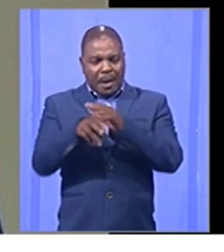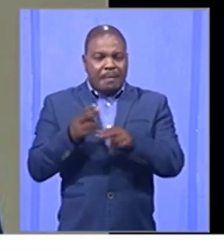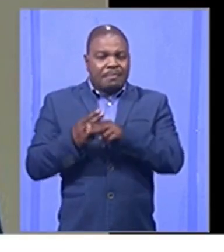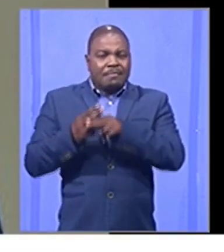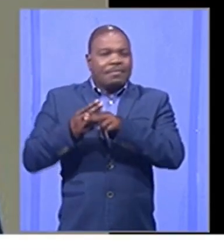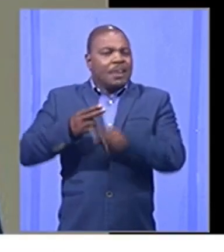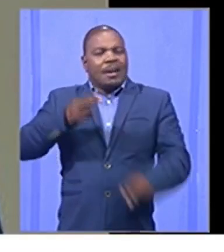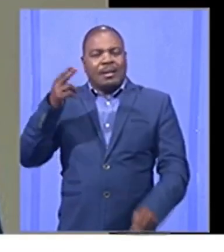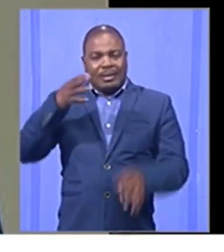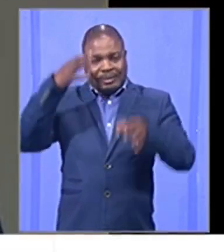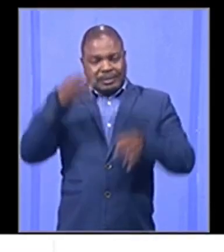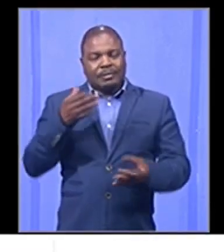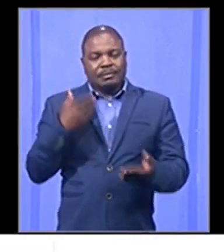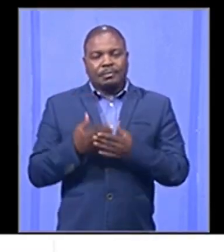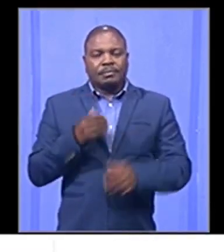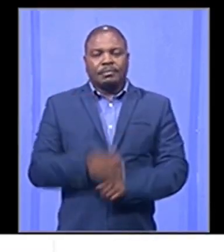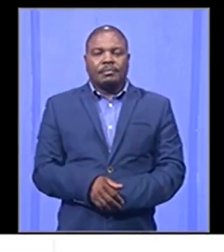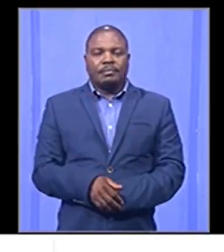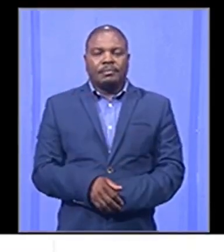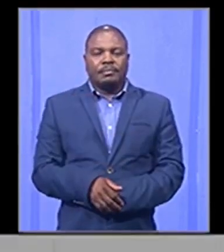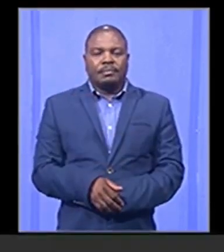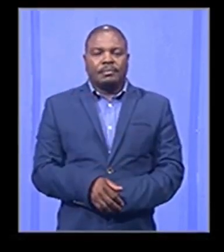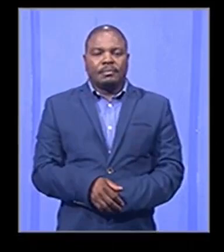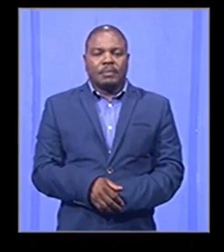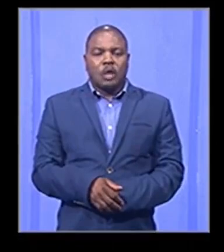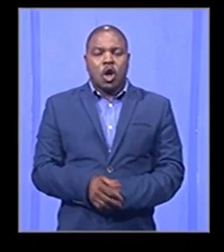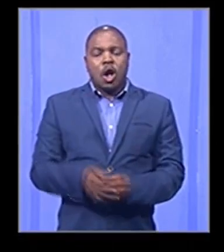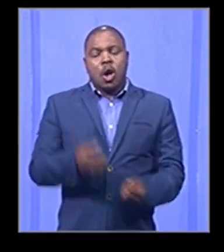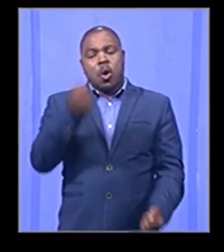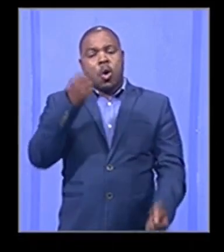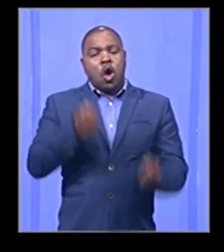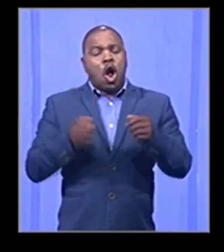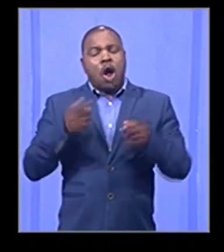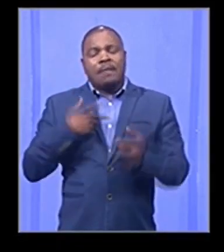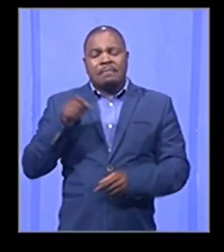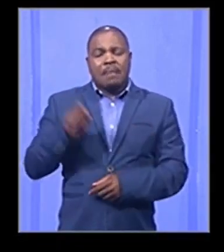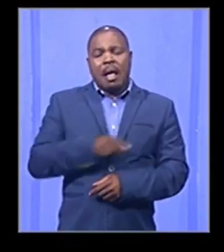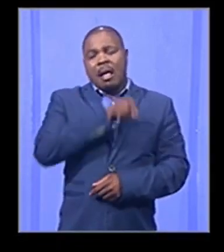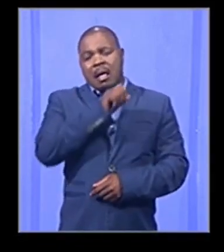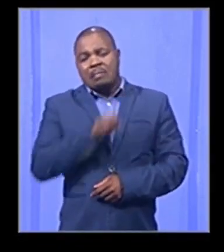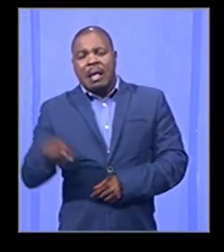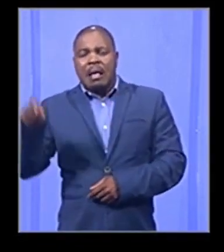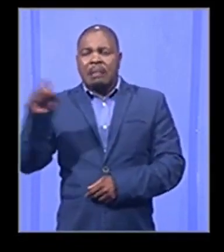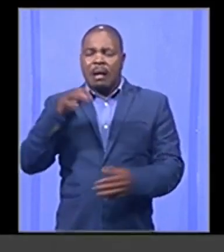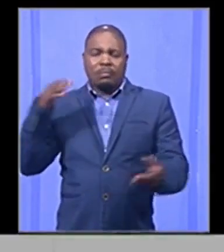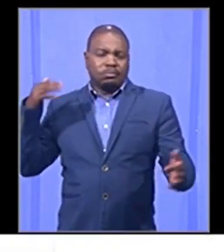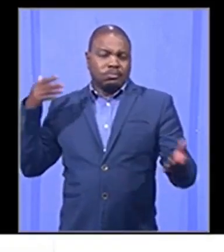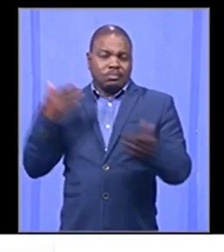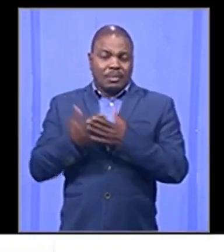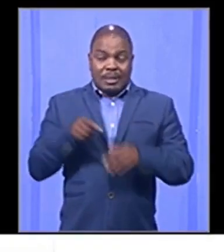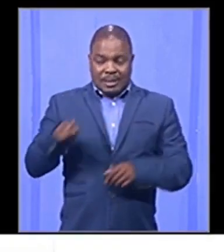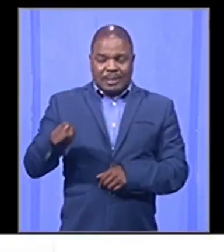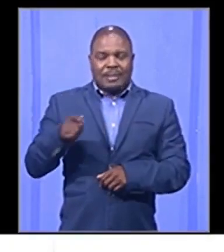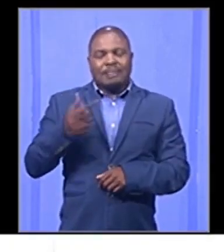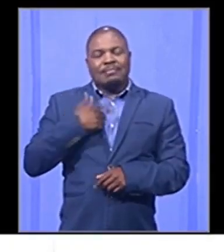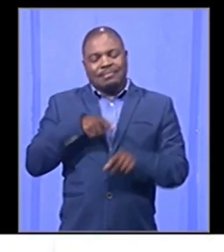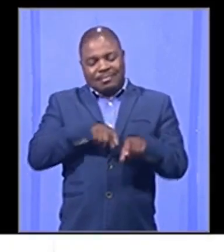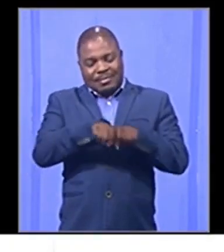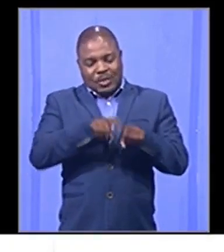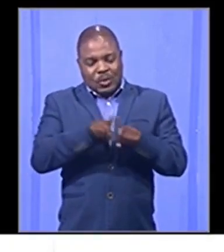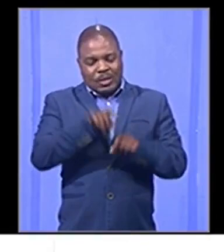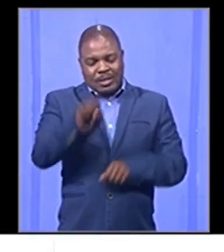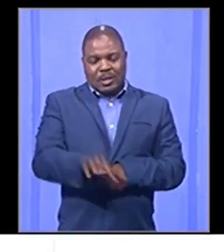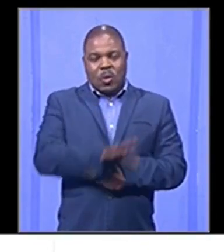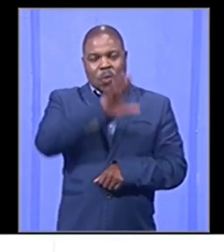final decision. This long-running case has certainly tested South Africa's